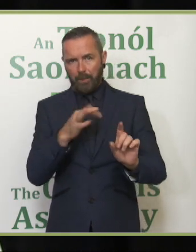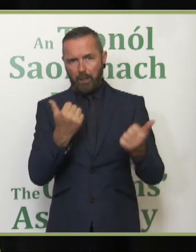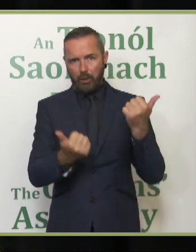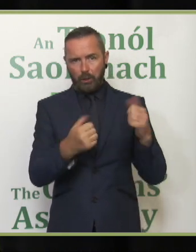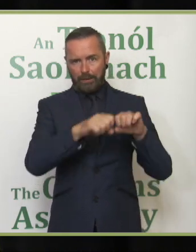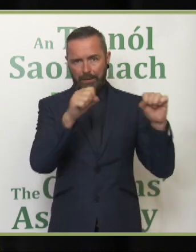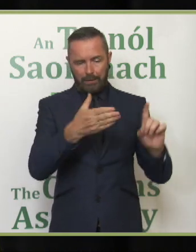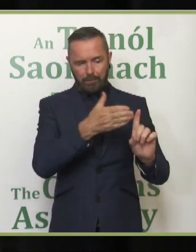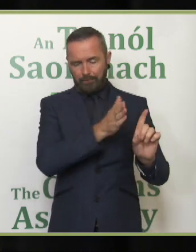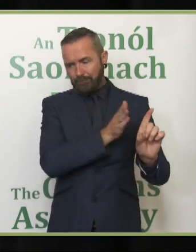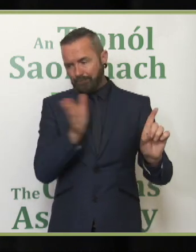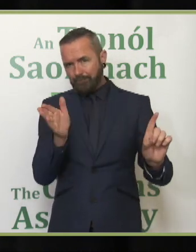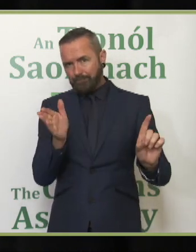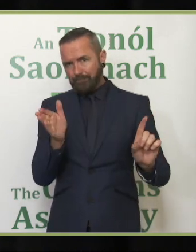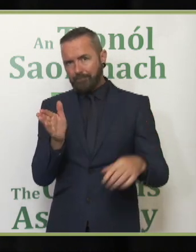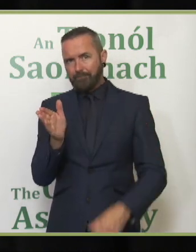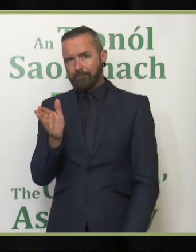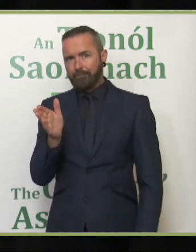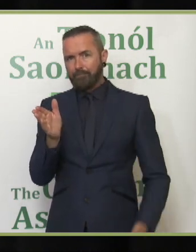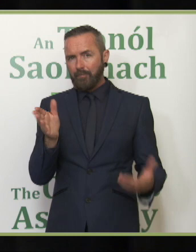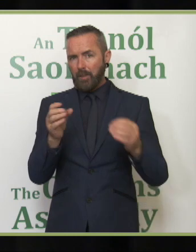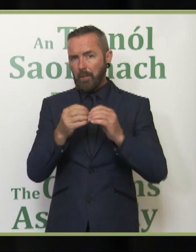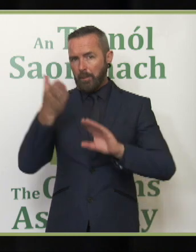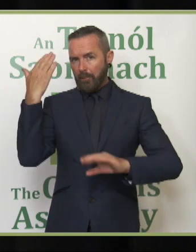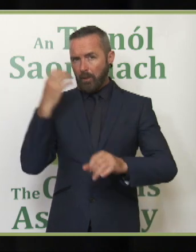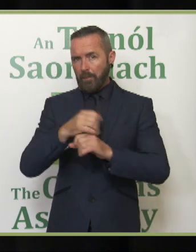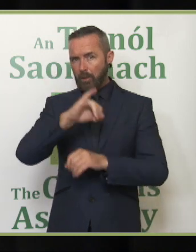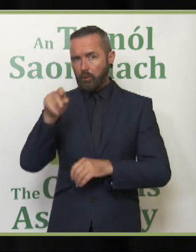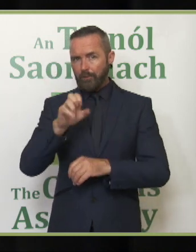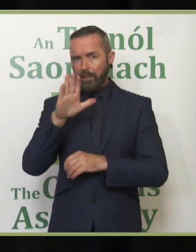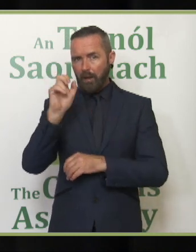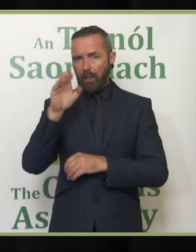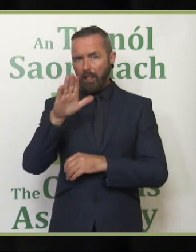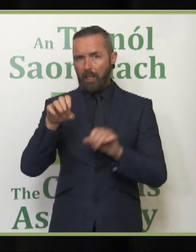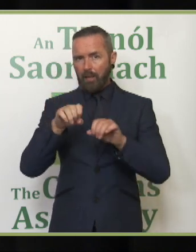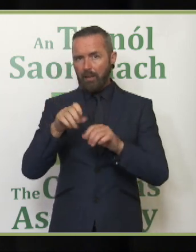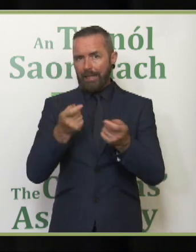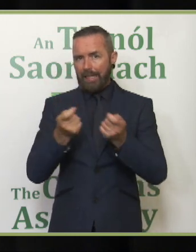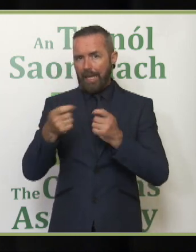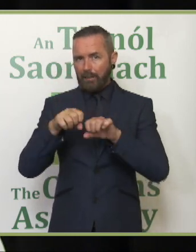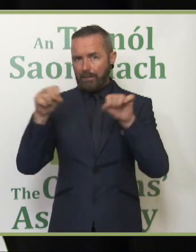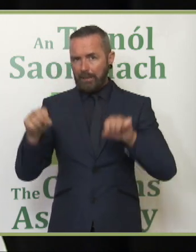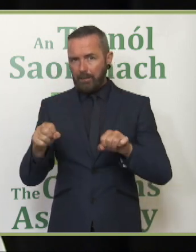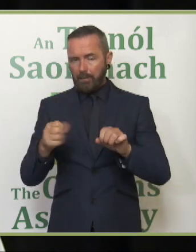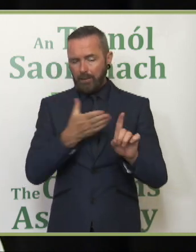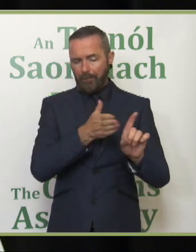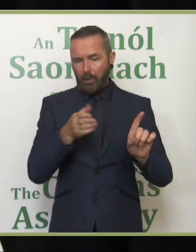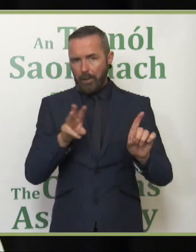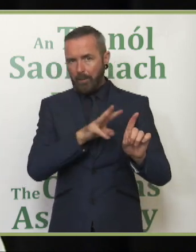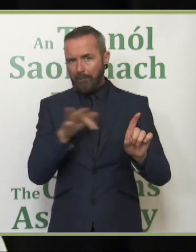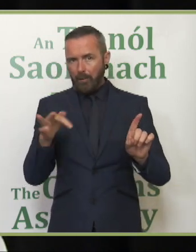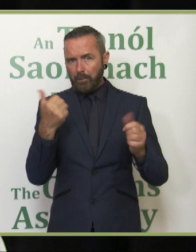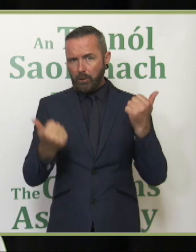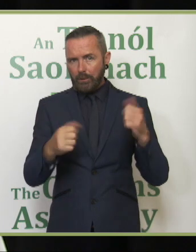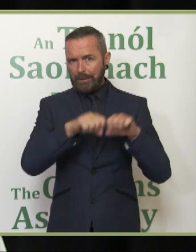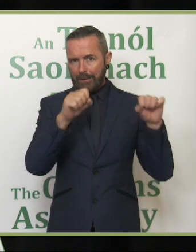from Ben to our juvenile liaison scheme, which every year diverts thousands of people away from the criminal justice system. Our adult cautioning